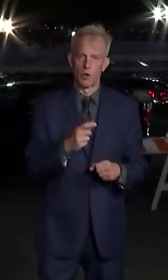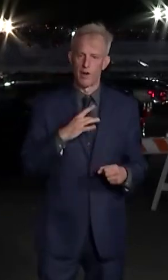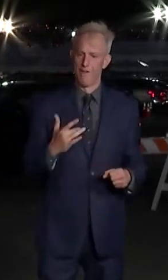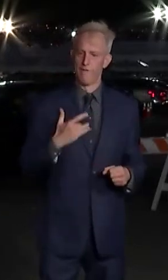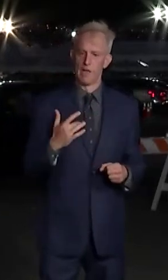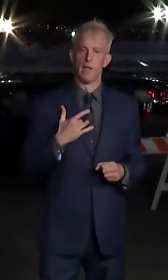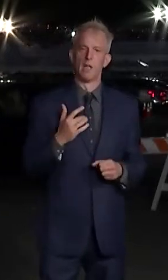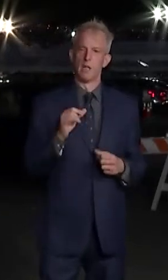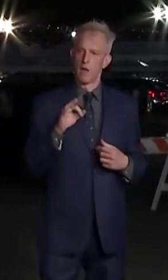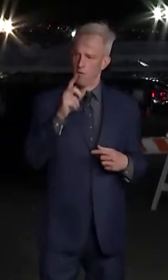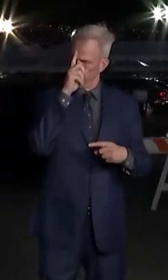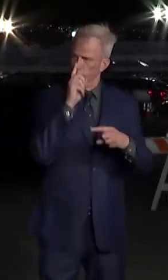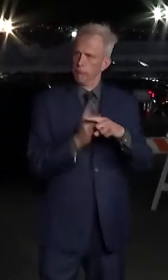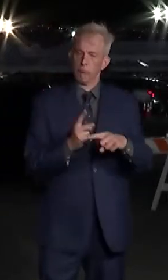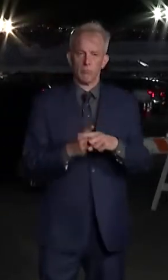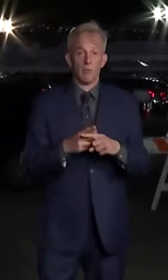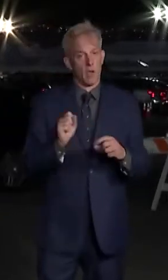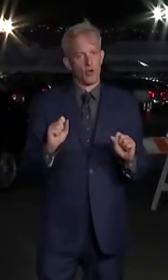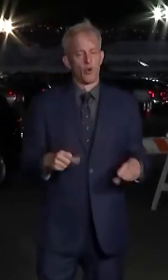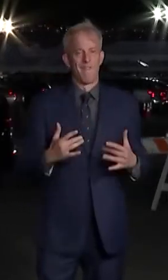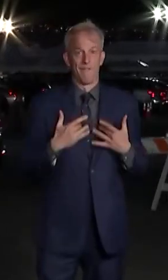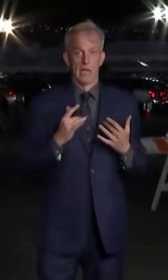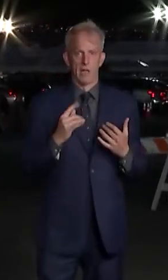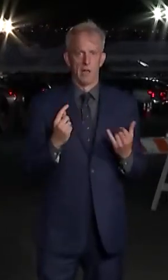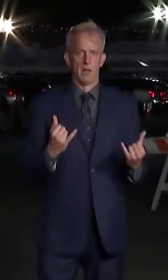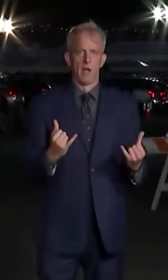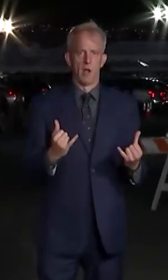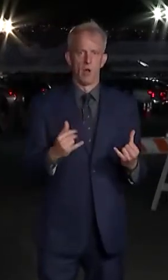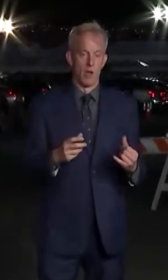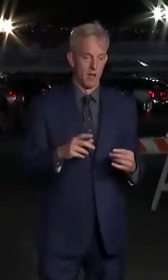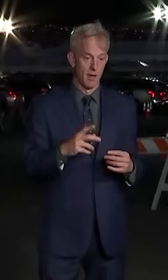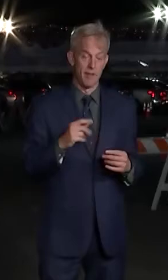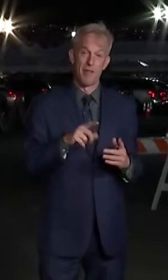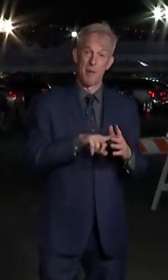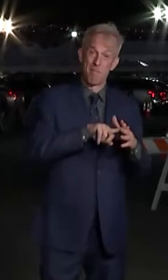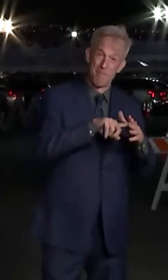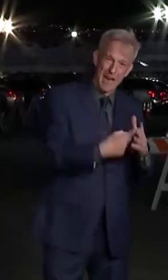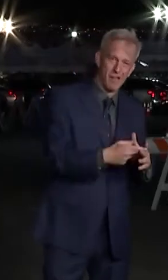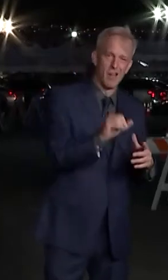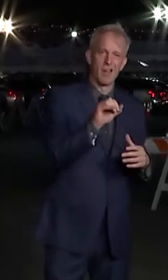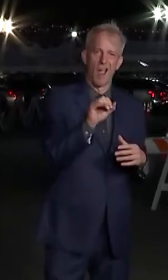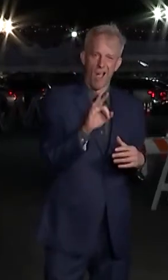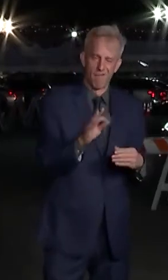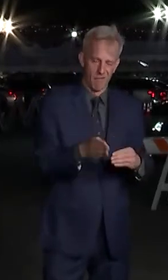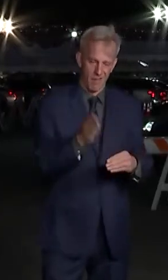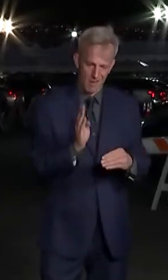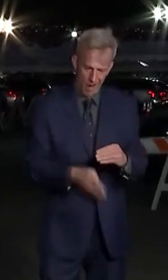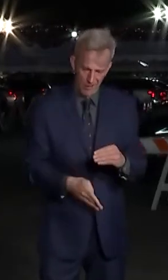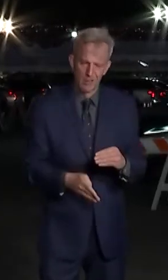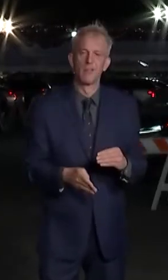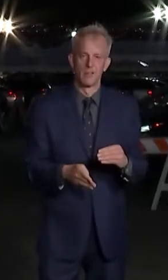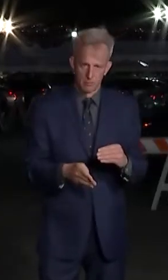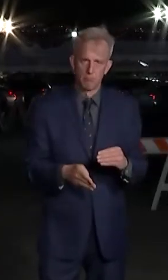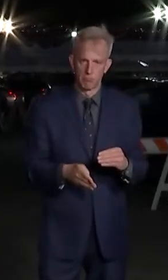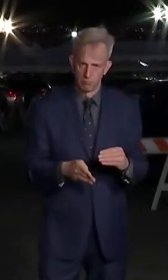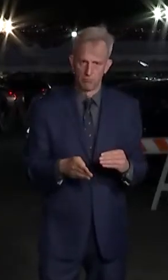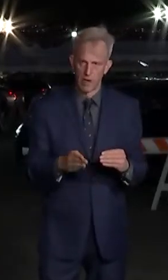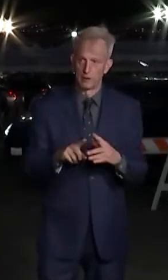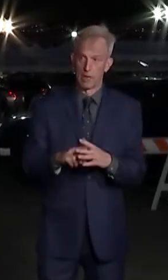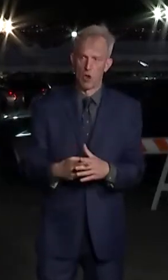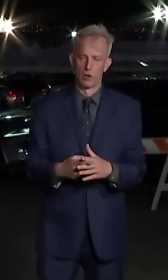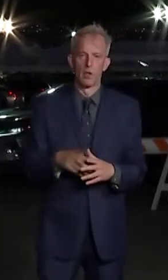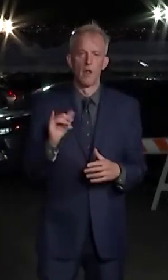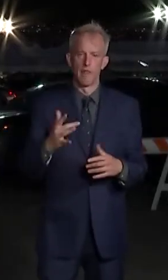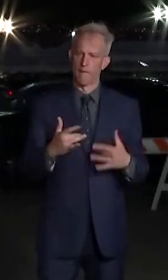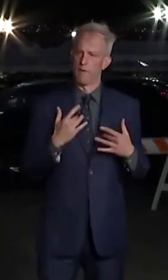feeling of optimism that the beginning of the end of the pandemic has begun. This optimism is